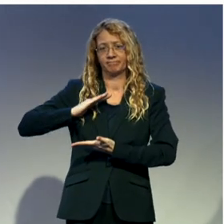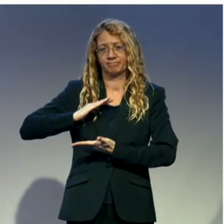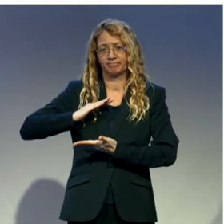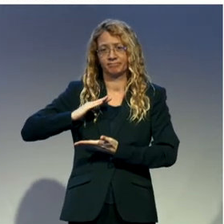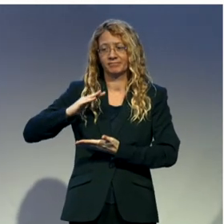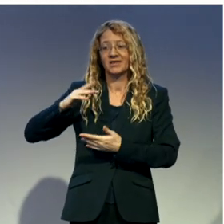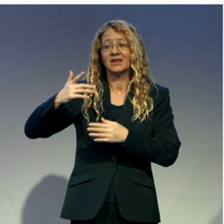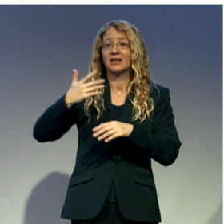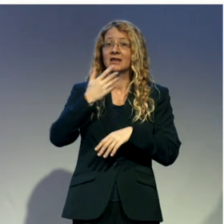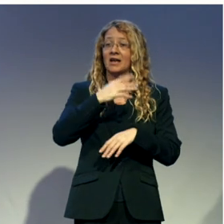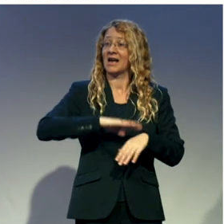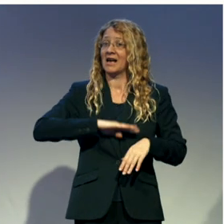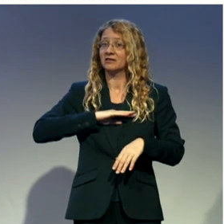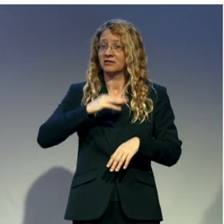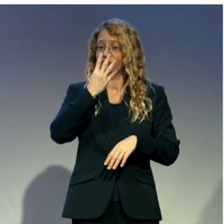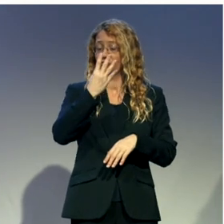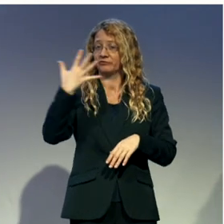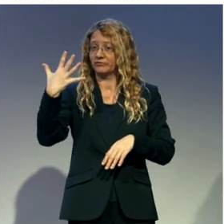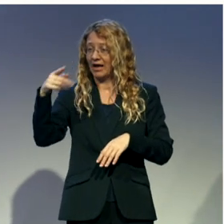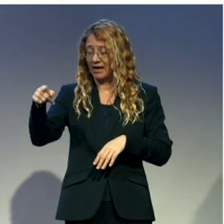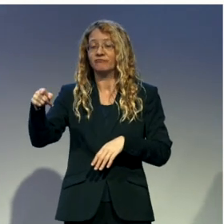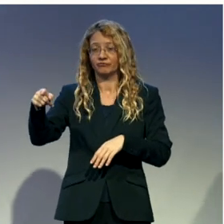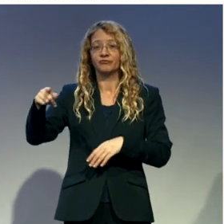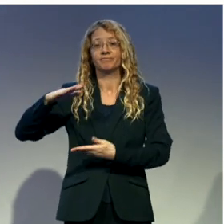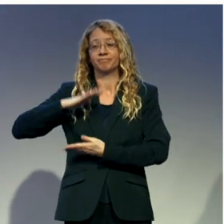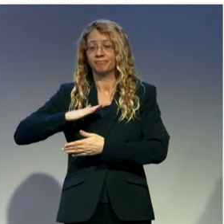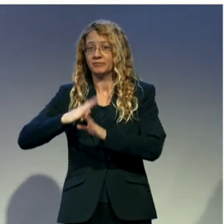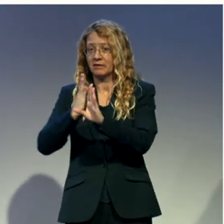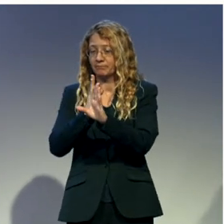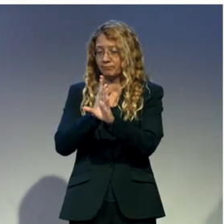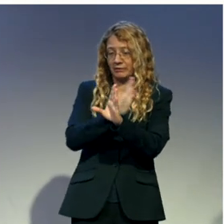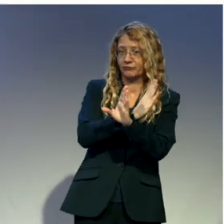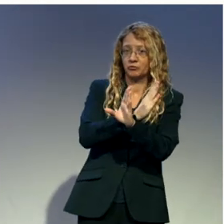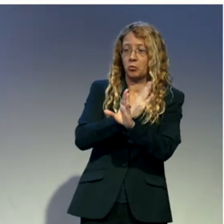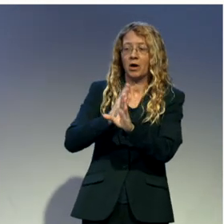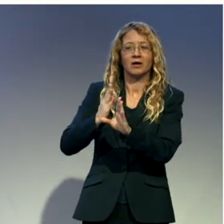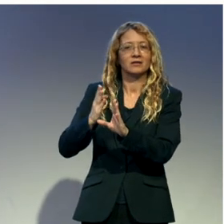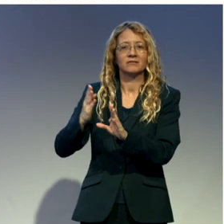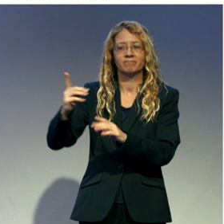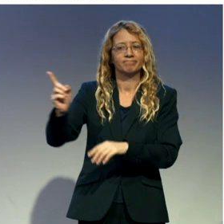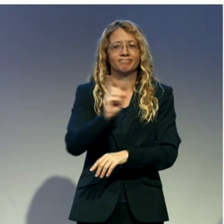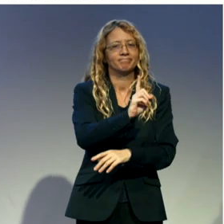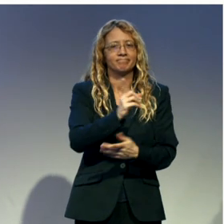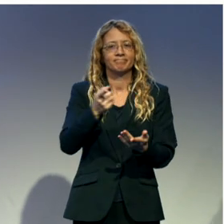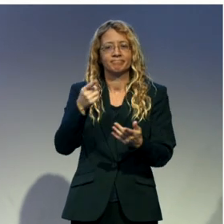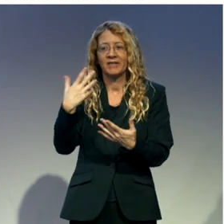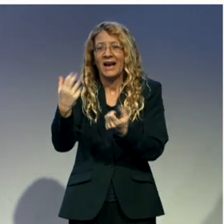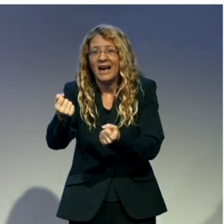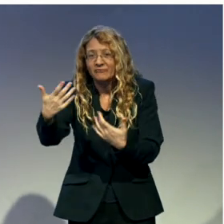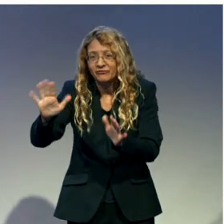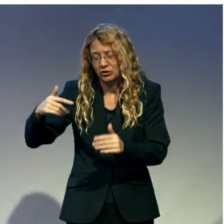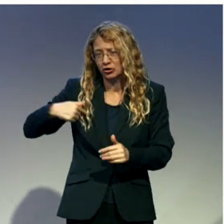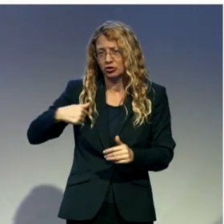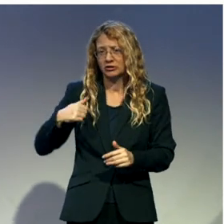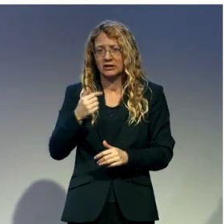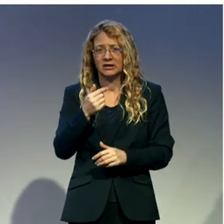when a woman dies of breast cancer, there is actually no awareness, and even if I have a screening modality like mammogram, I cannot